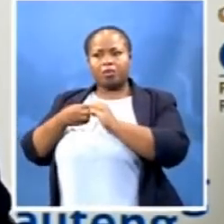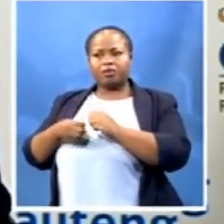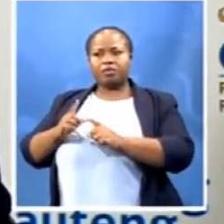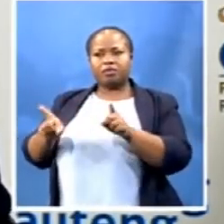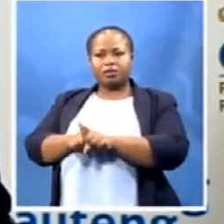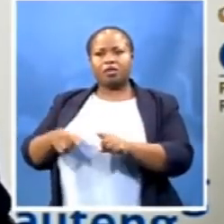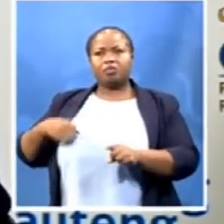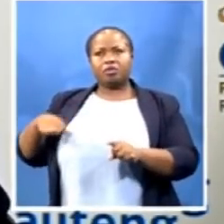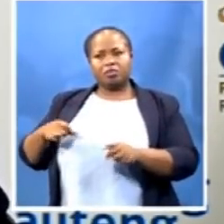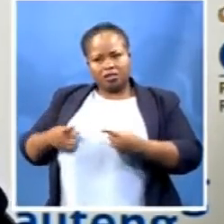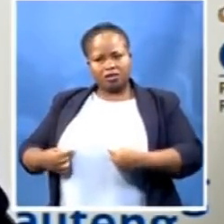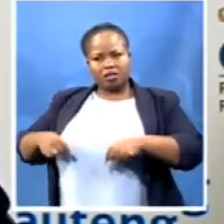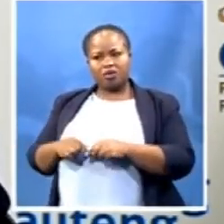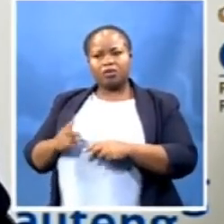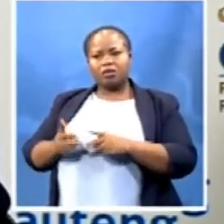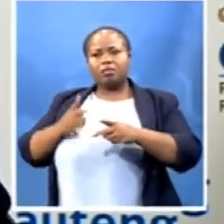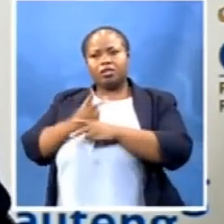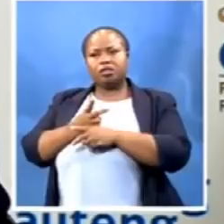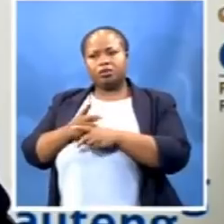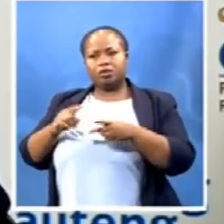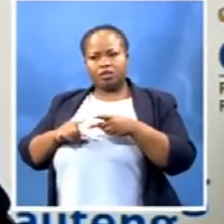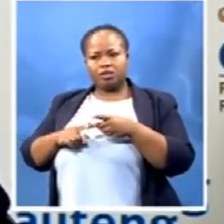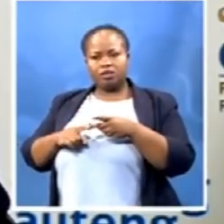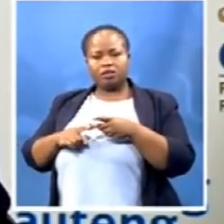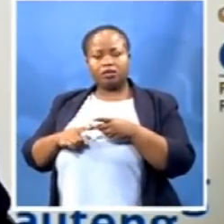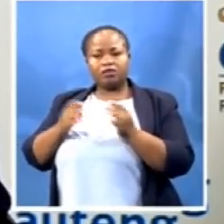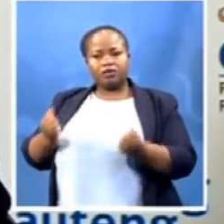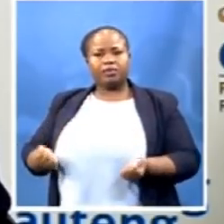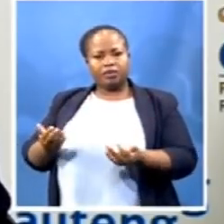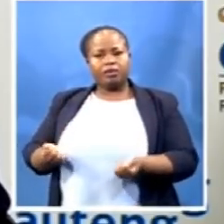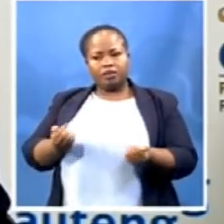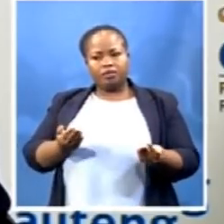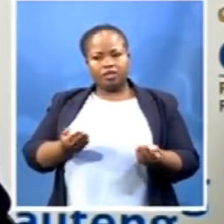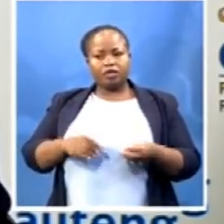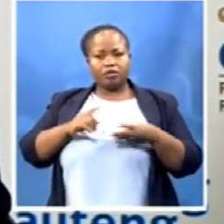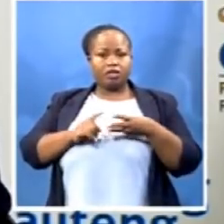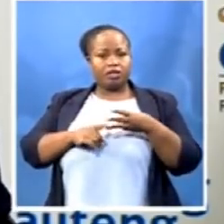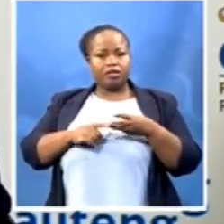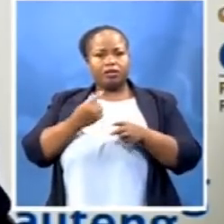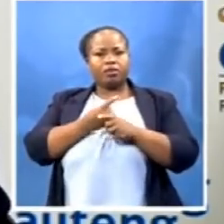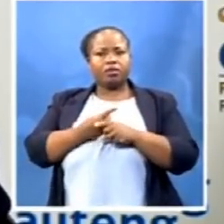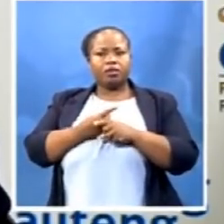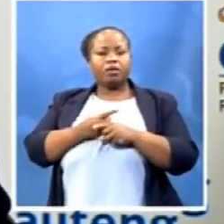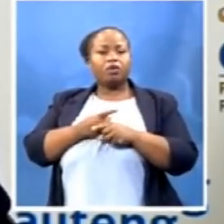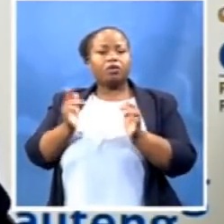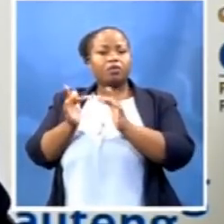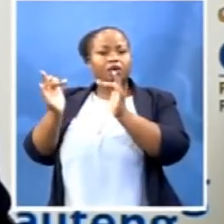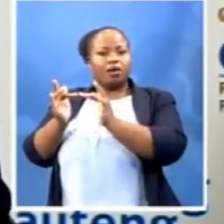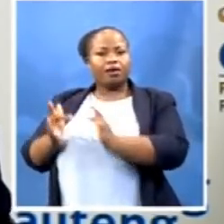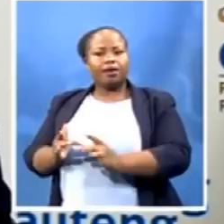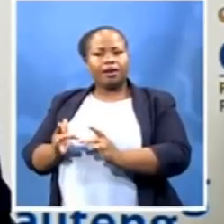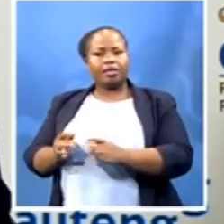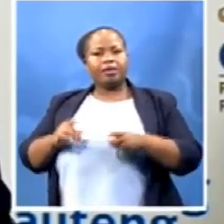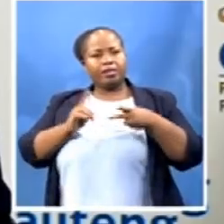on municipal services. There's then illegal connections to electricity, even to water. You have those types of problems.